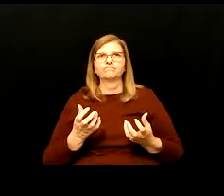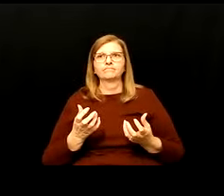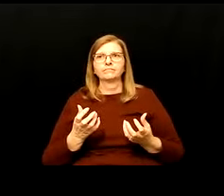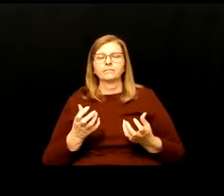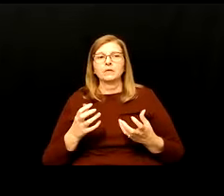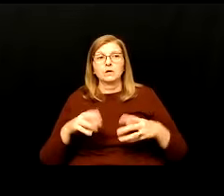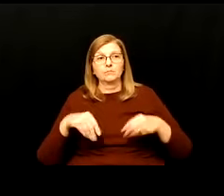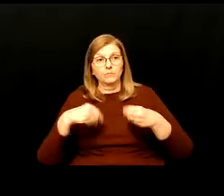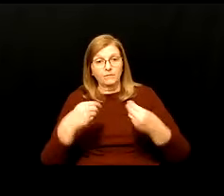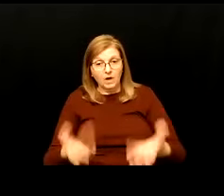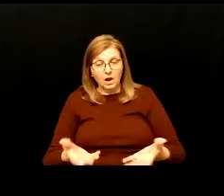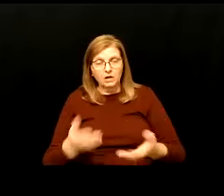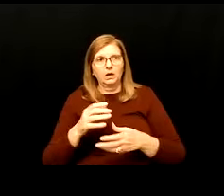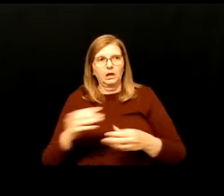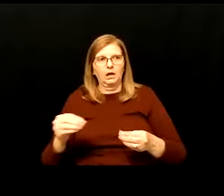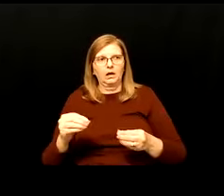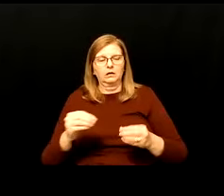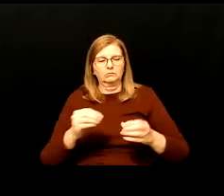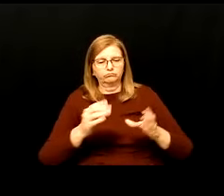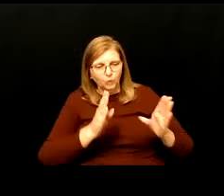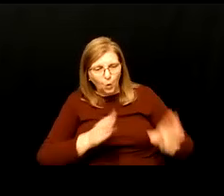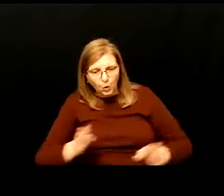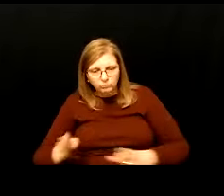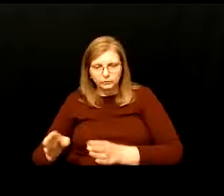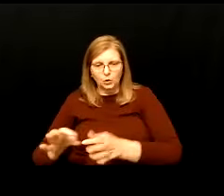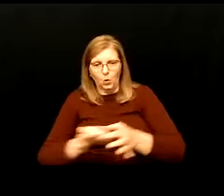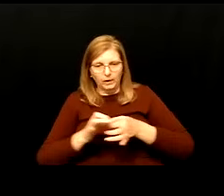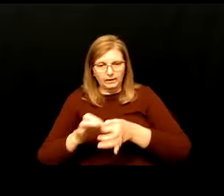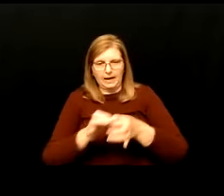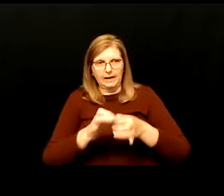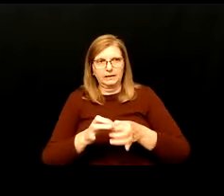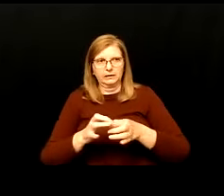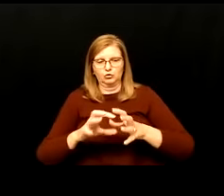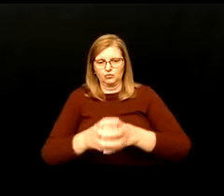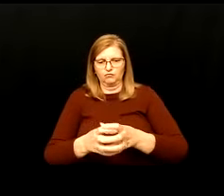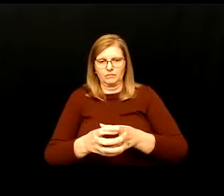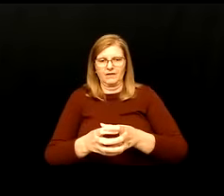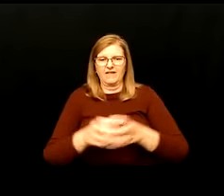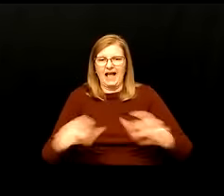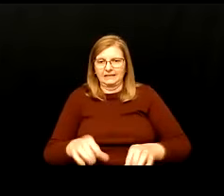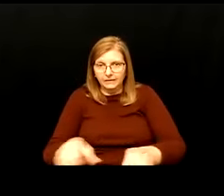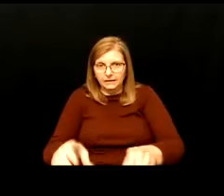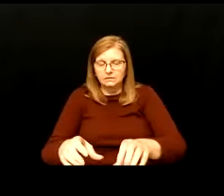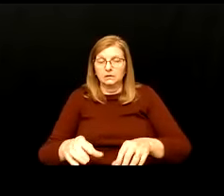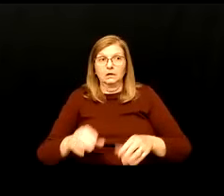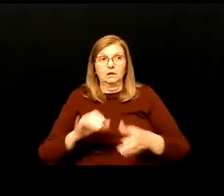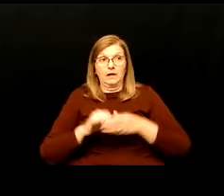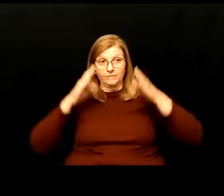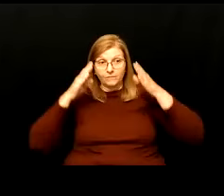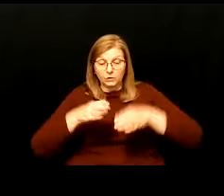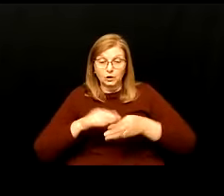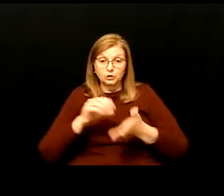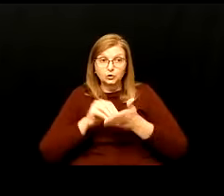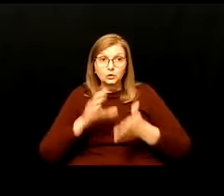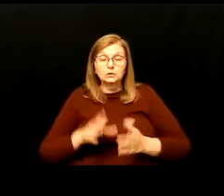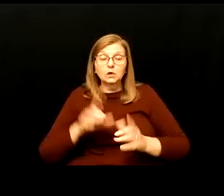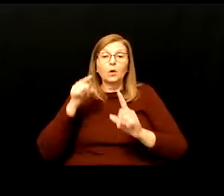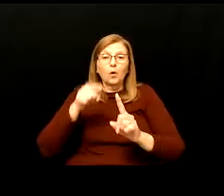provide a coordinated set of activities, and it's focused on student post-secondary